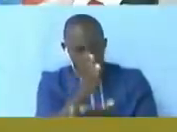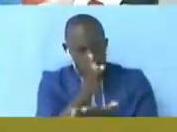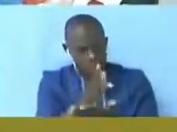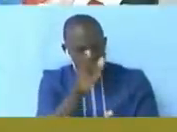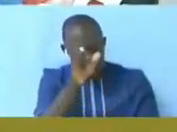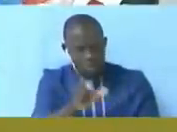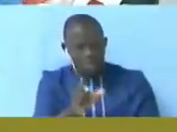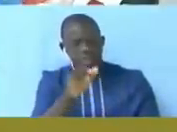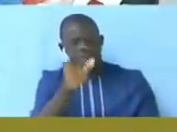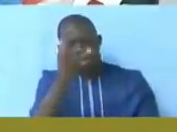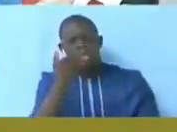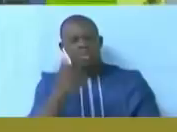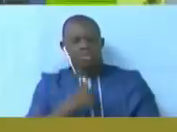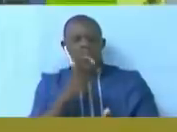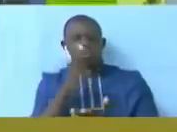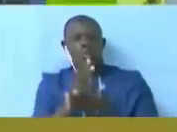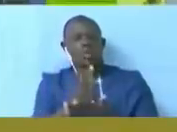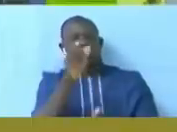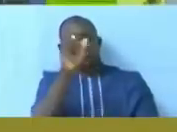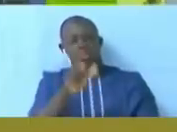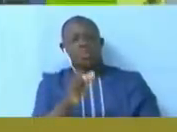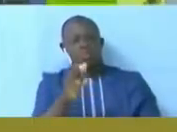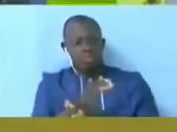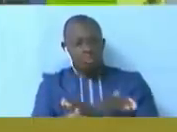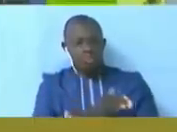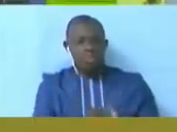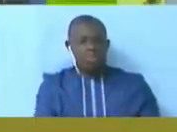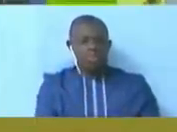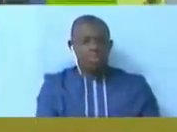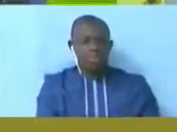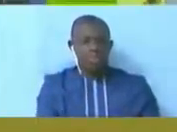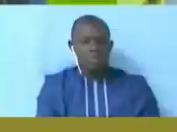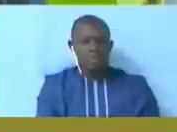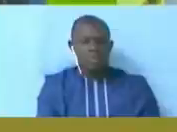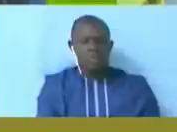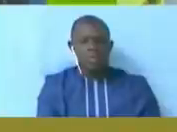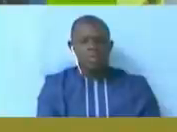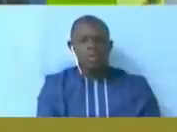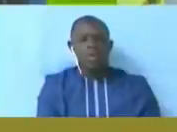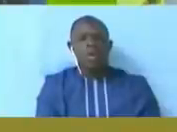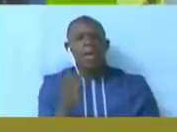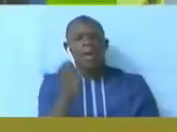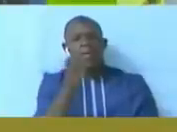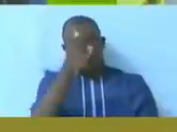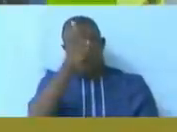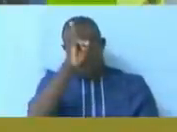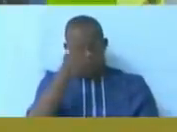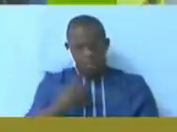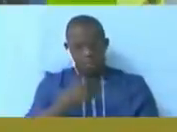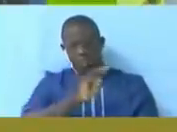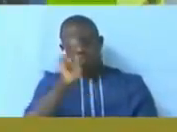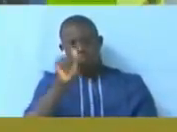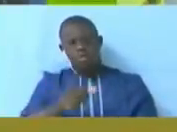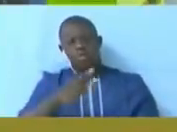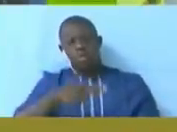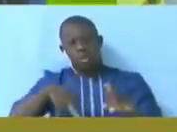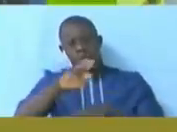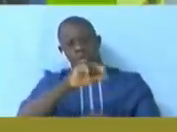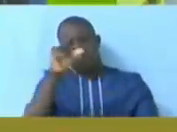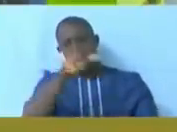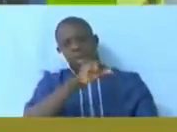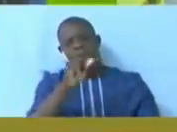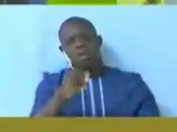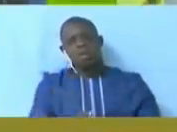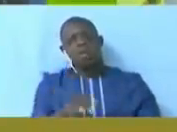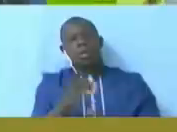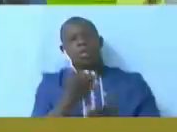was a witness in the matter. Fana musiedol de nying case nyingono ha. Mu fana musiedol de. Because the Germans could not come back. Kadu nying German bon kudingo nyoli.